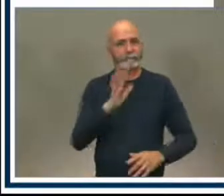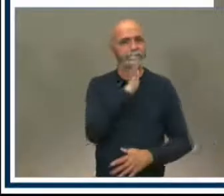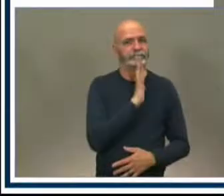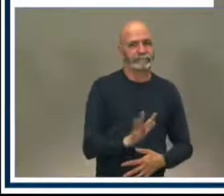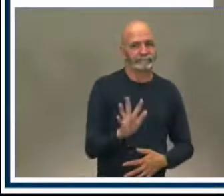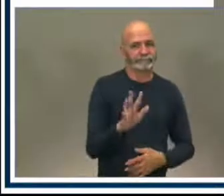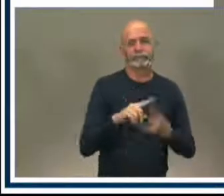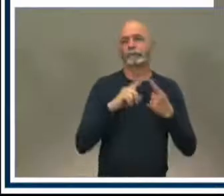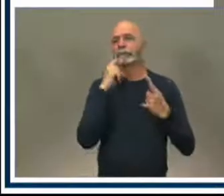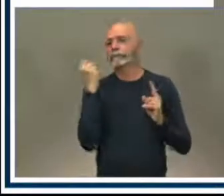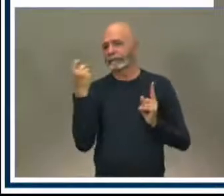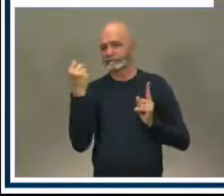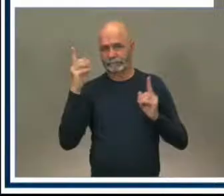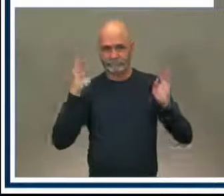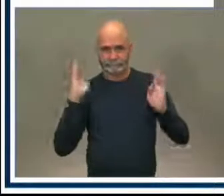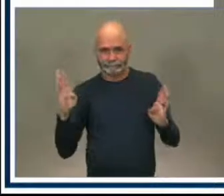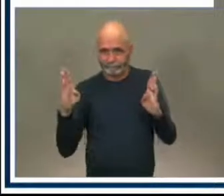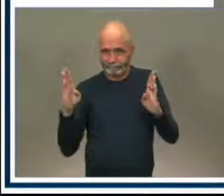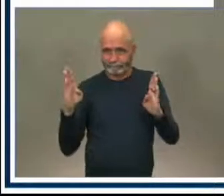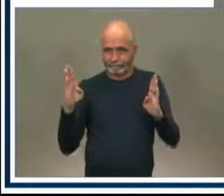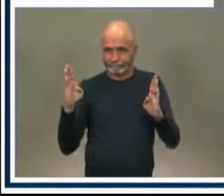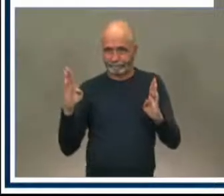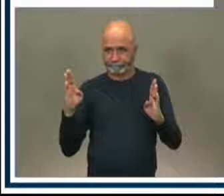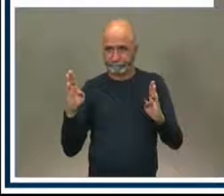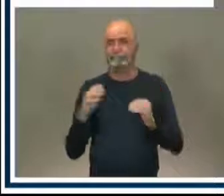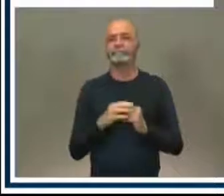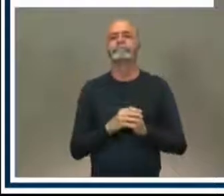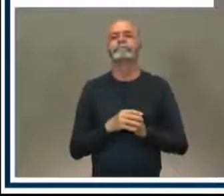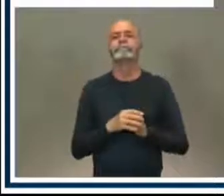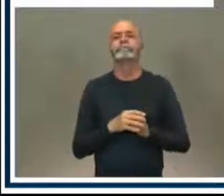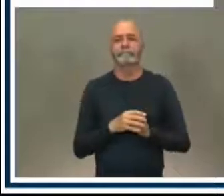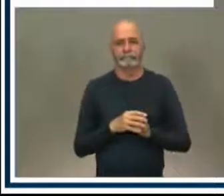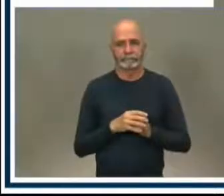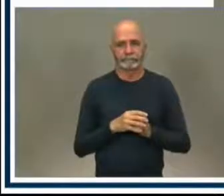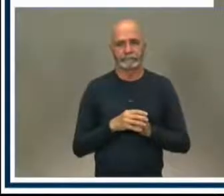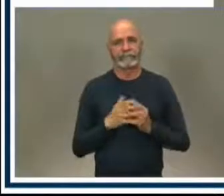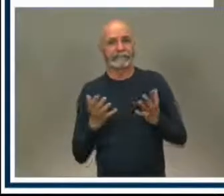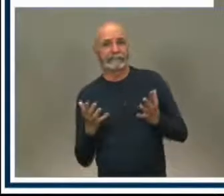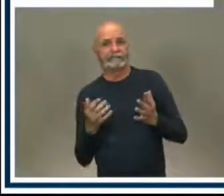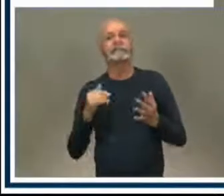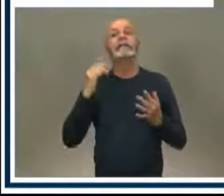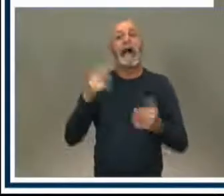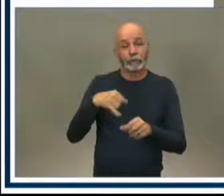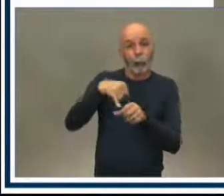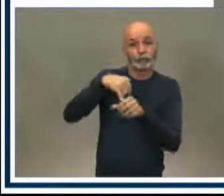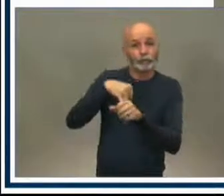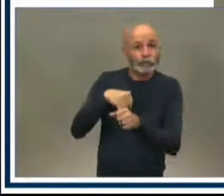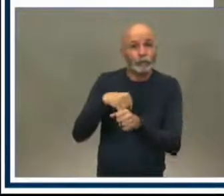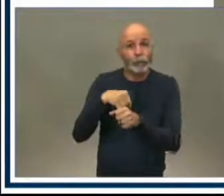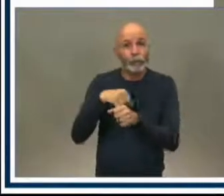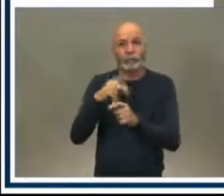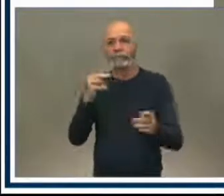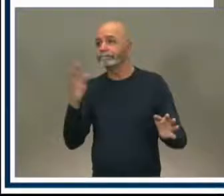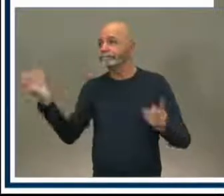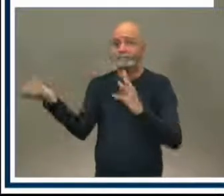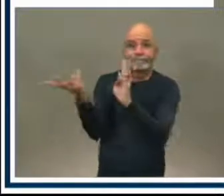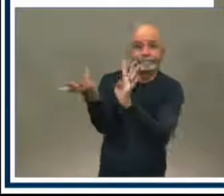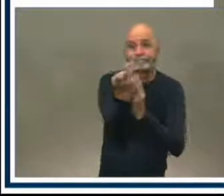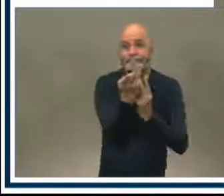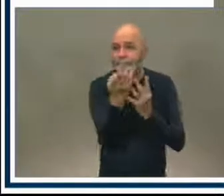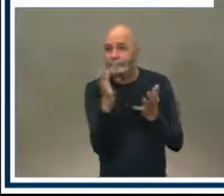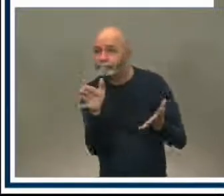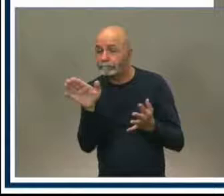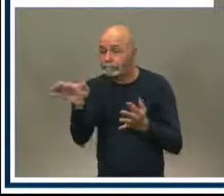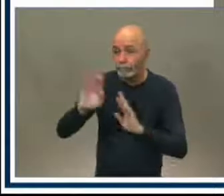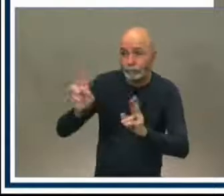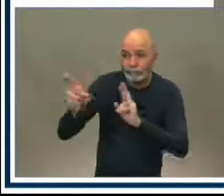the 5 to 11 age groups. And we're working closely with our pharmacies who are prepared to move quickly to deliver a vaccine to the